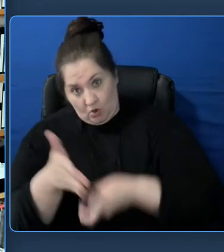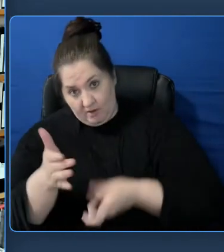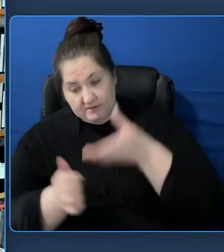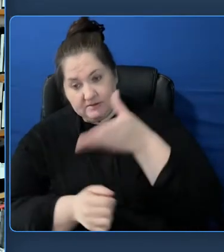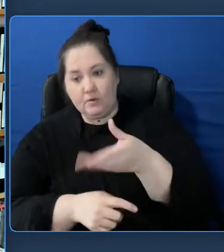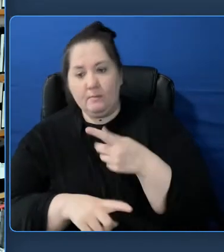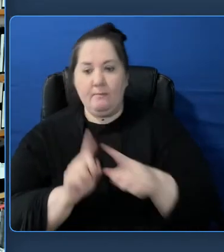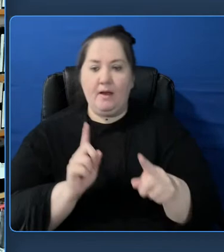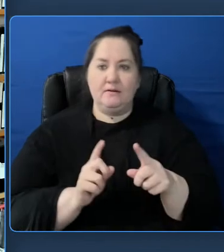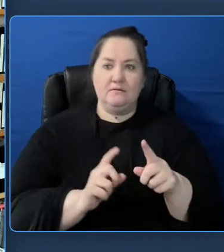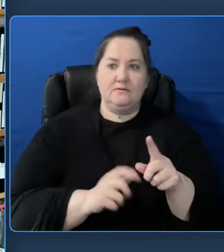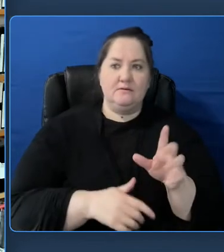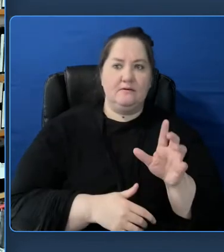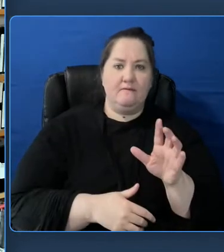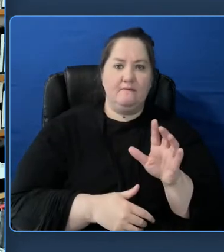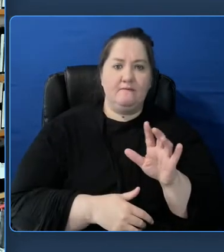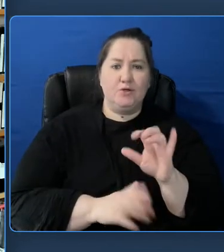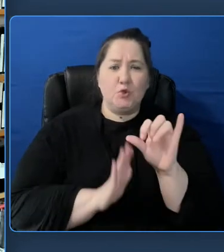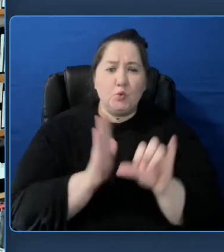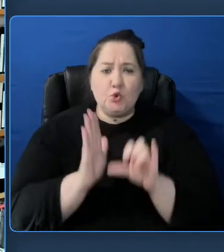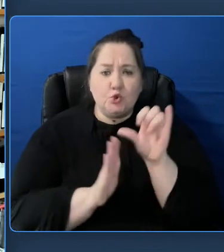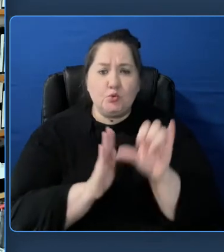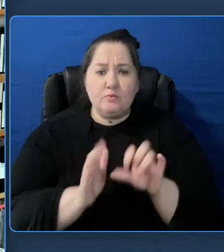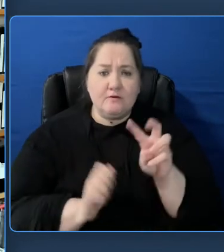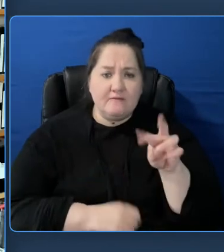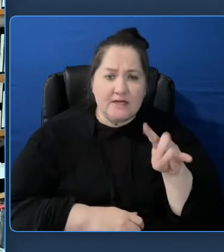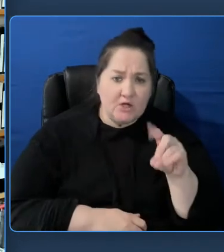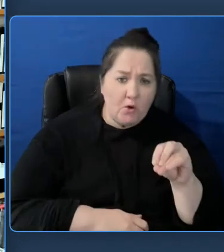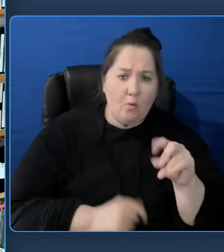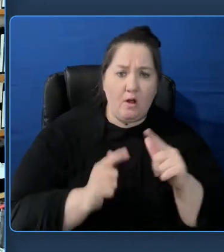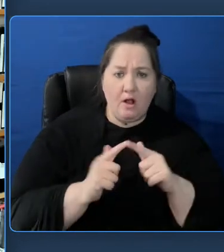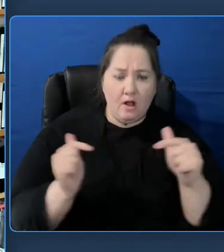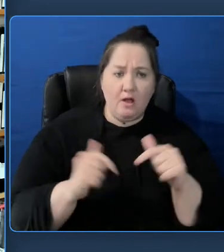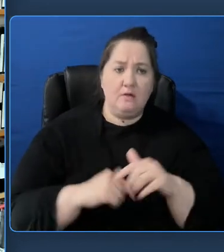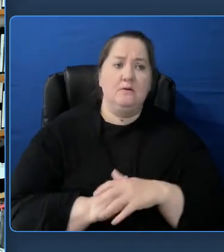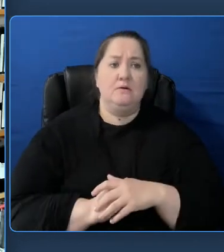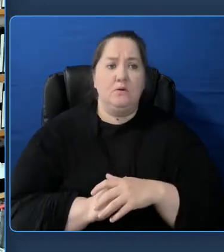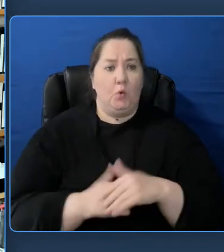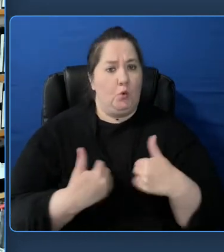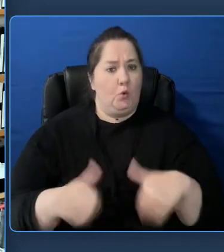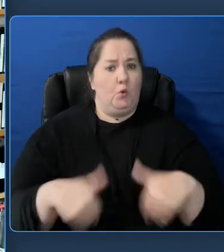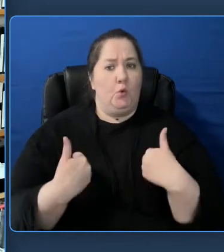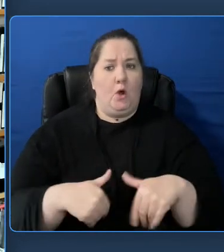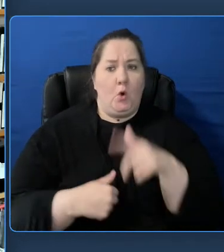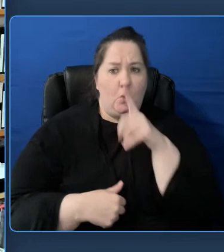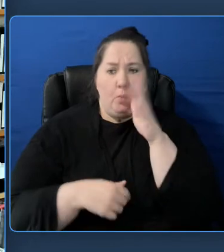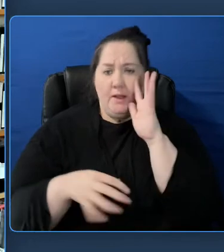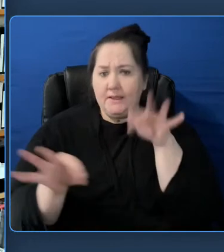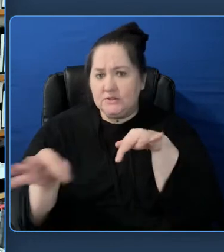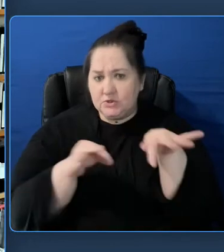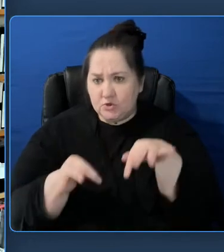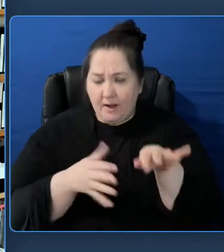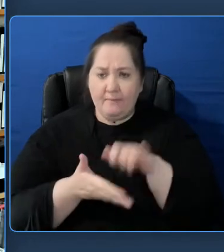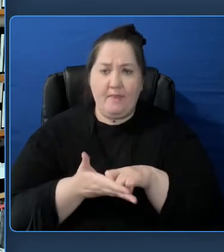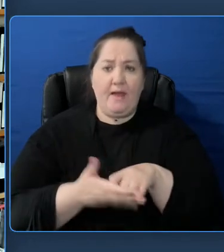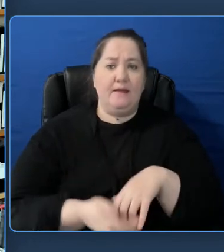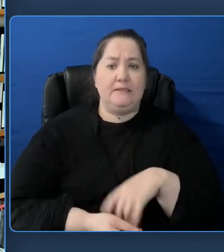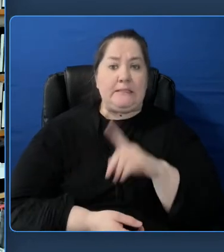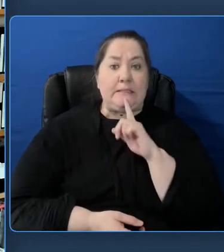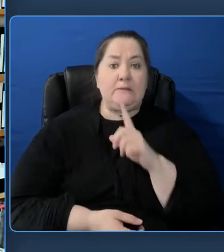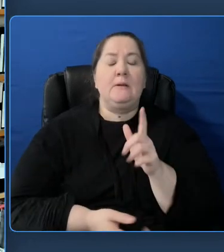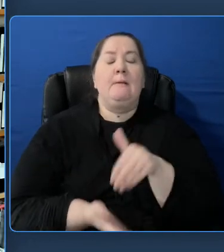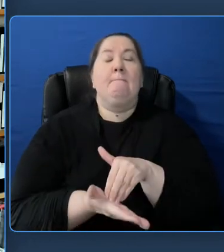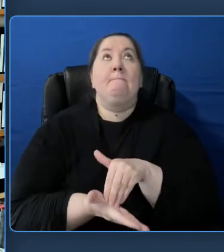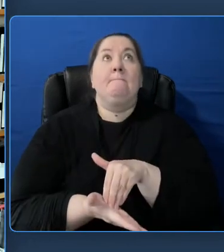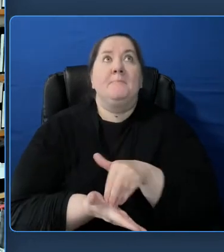And then what about video on YouTube and such? Whoa, who's going to describe those literally